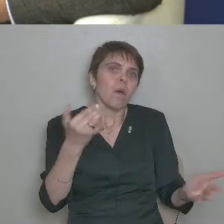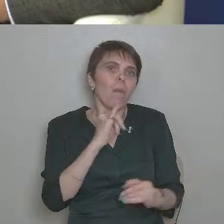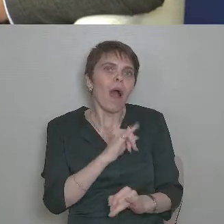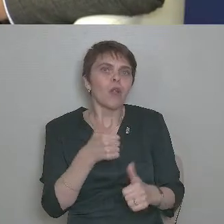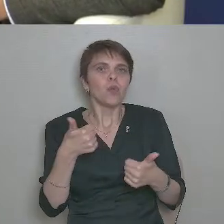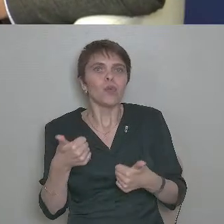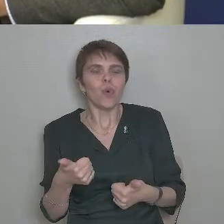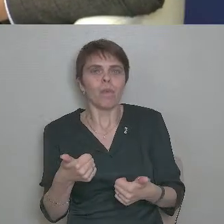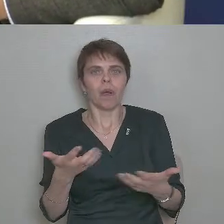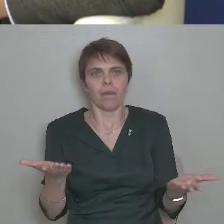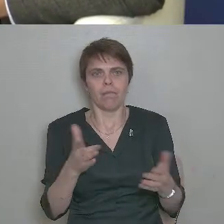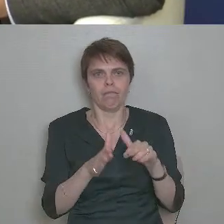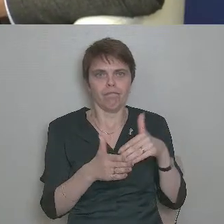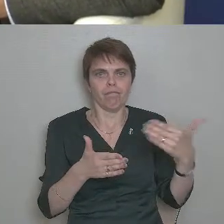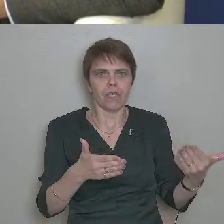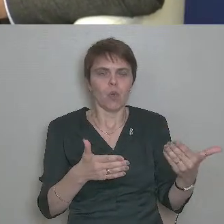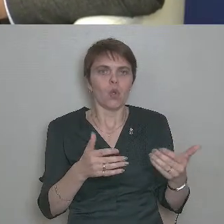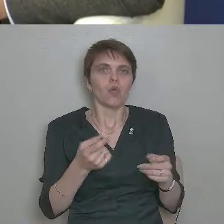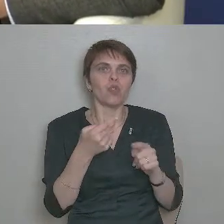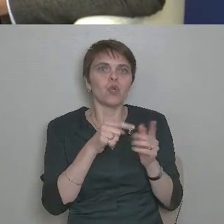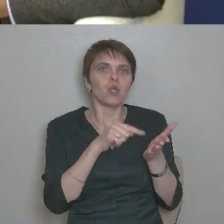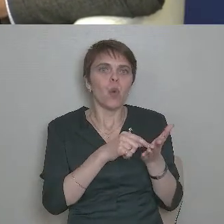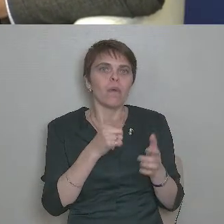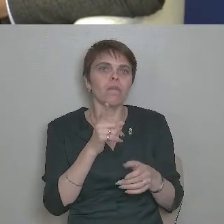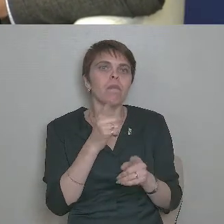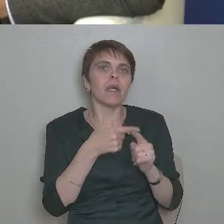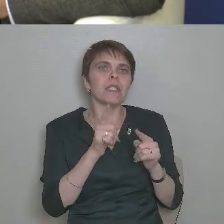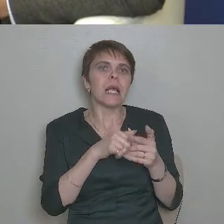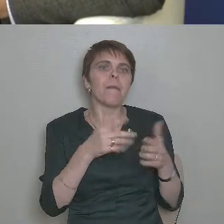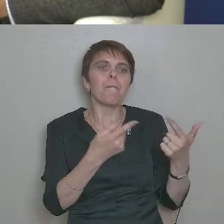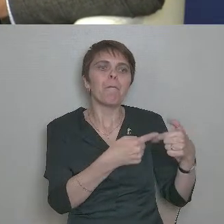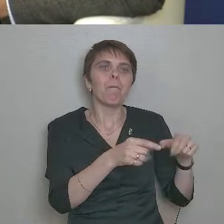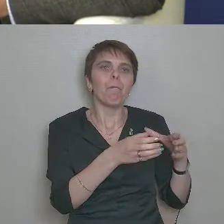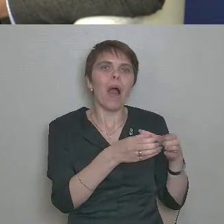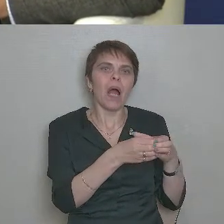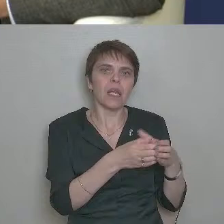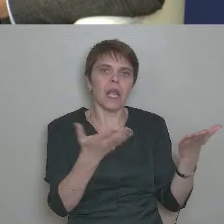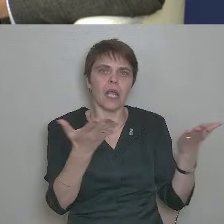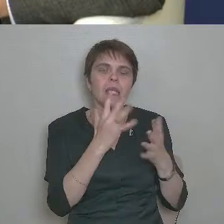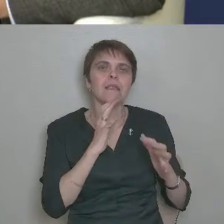has a priority. Whether it's good or not, I don't know, from the point of view of party